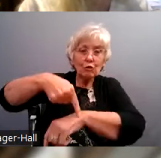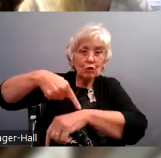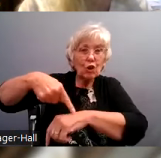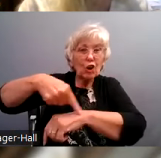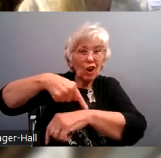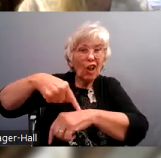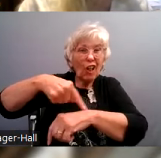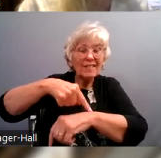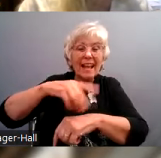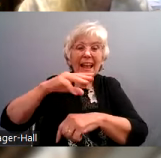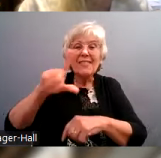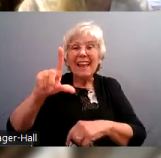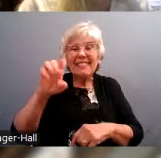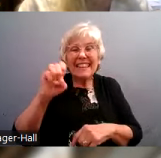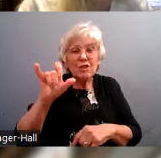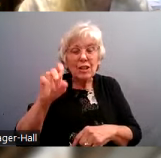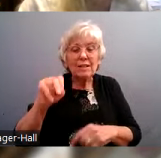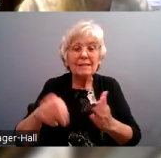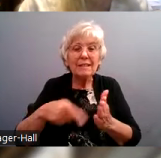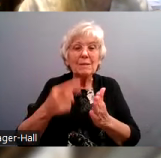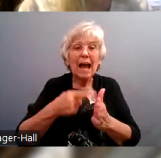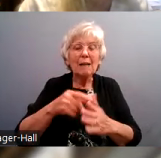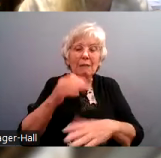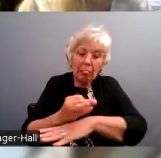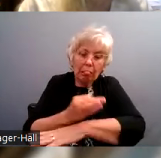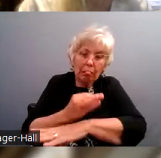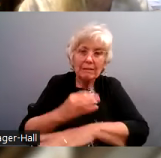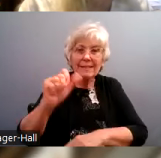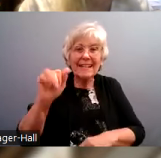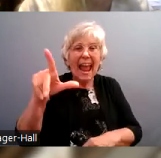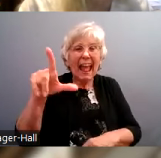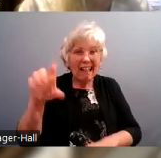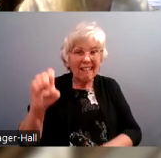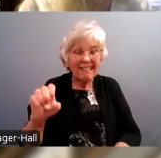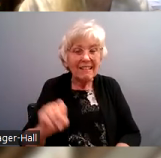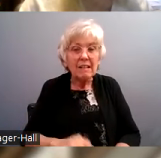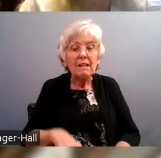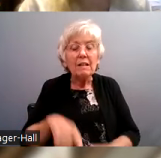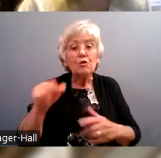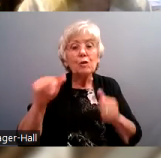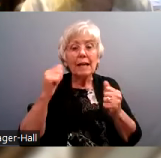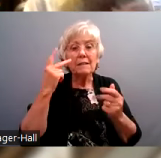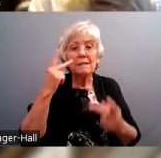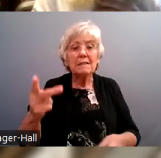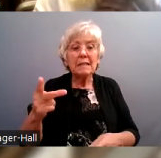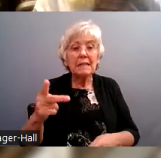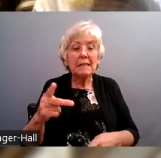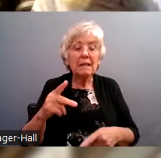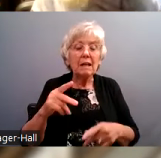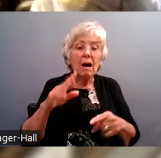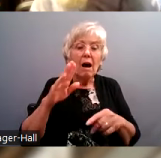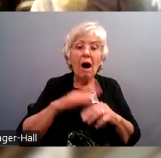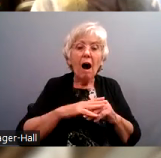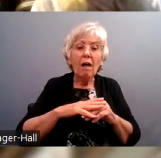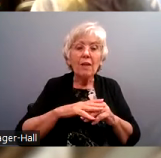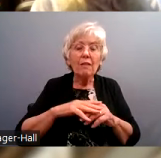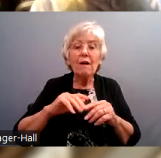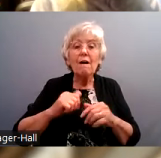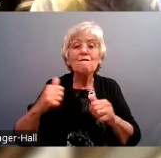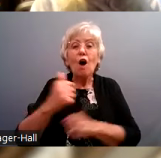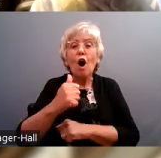Not all the time, but sometimes they can get really itchy for the cats. And so you can see on the lesions, the guy on the far